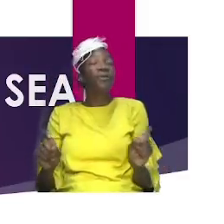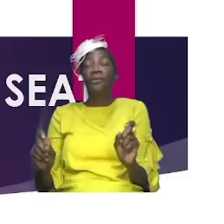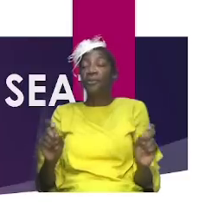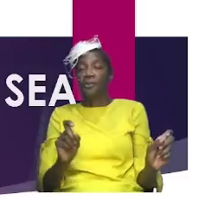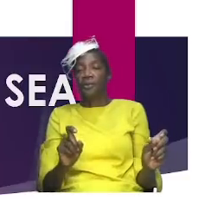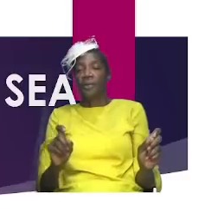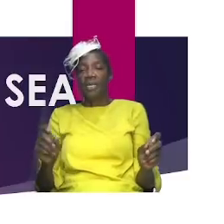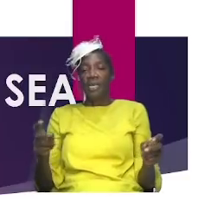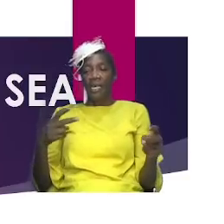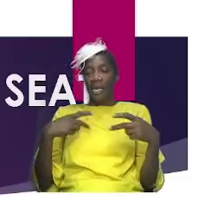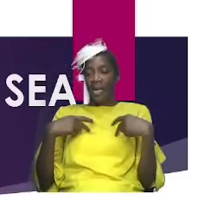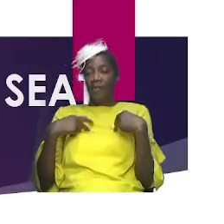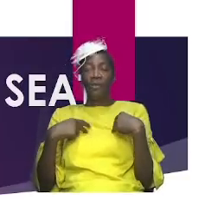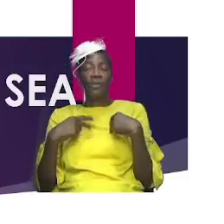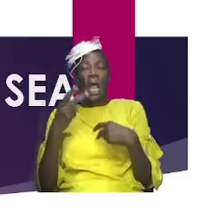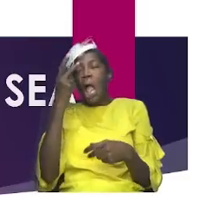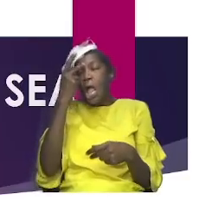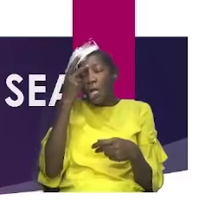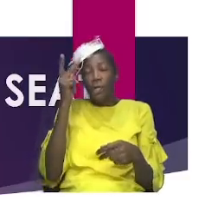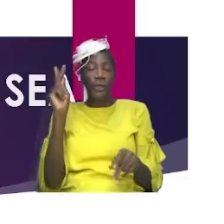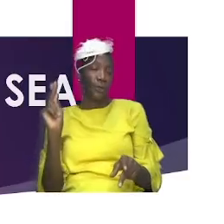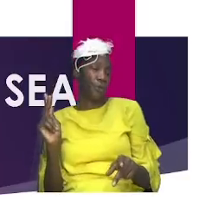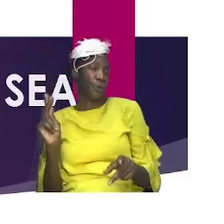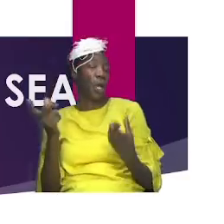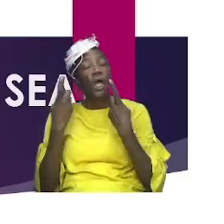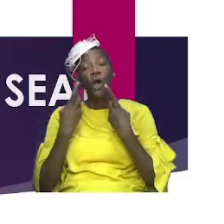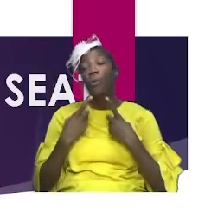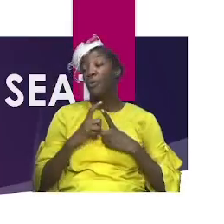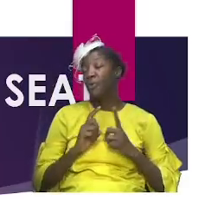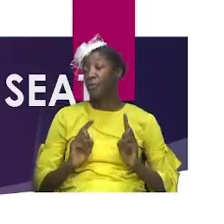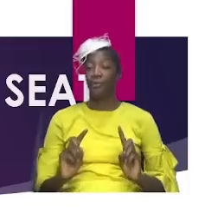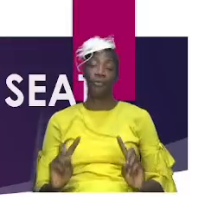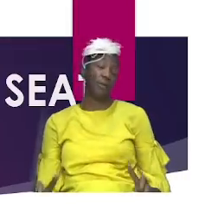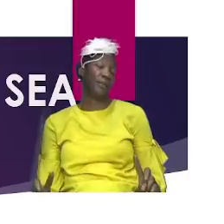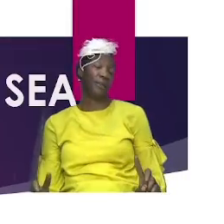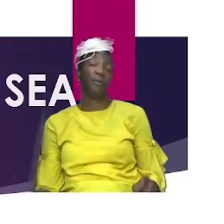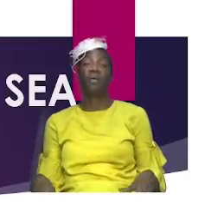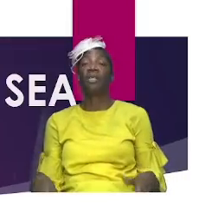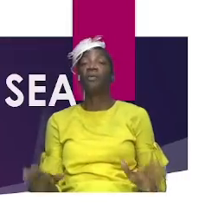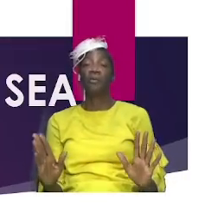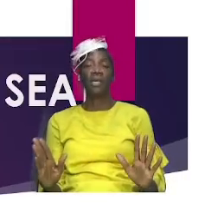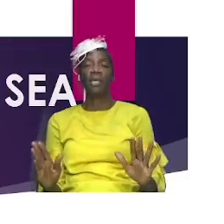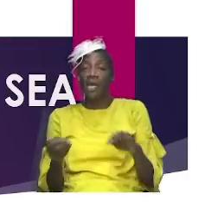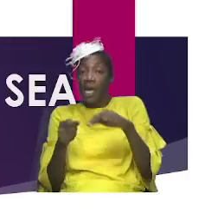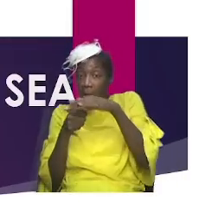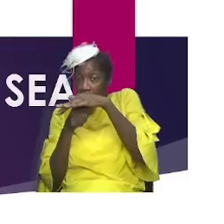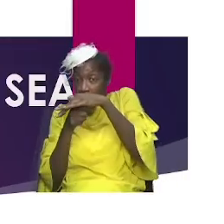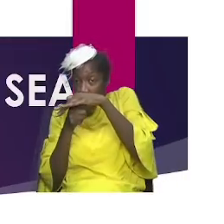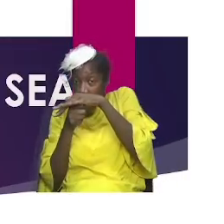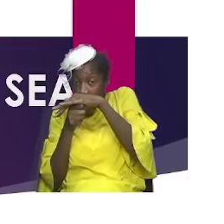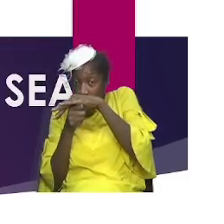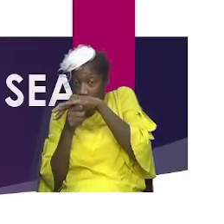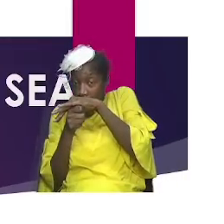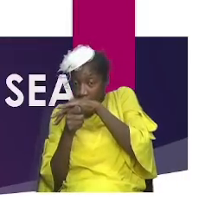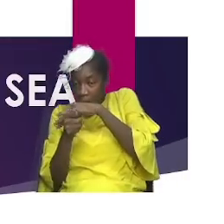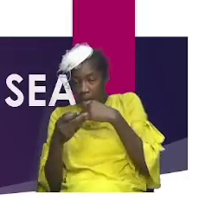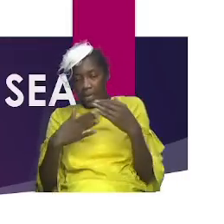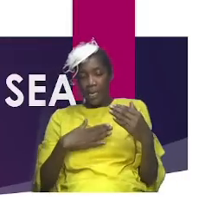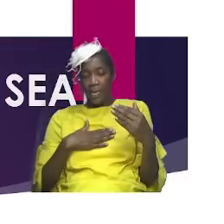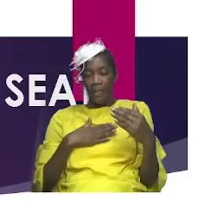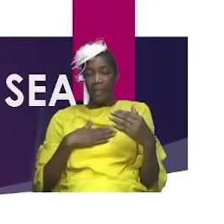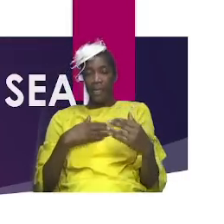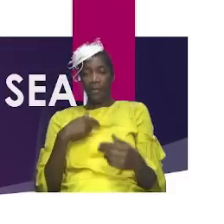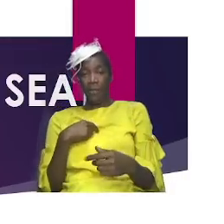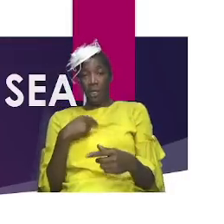this pious look, or we can dress up in a certain way and hide some things about us. You might look